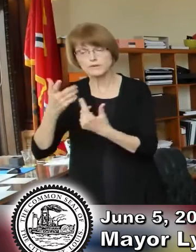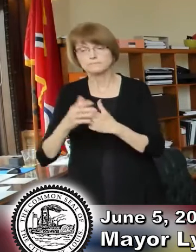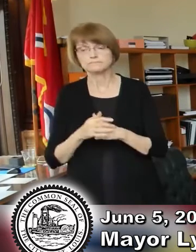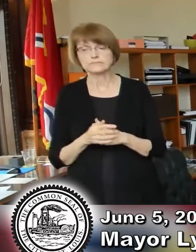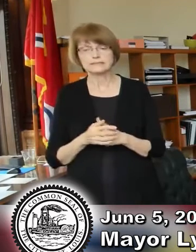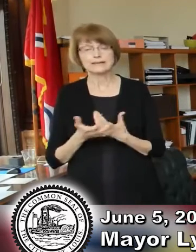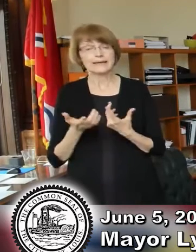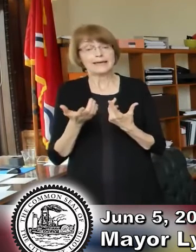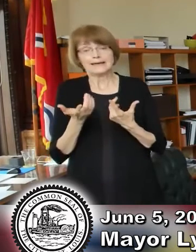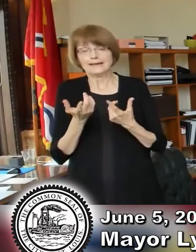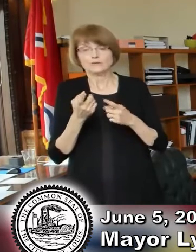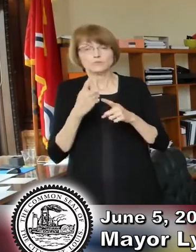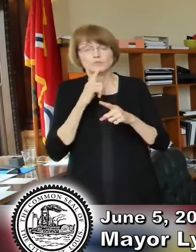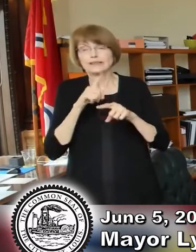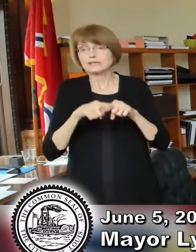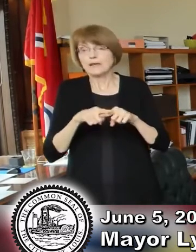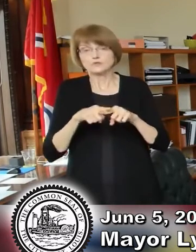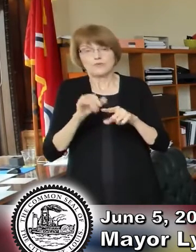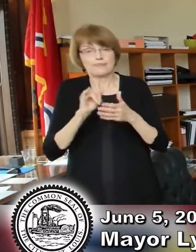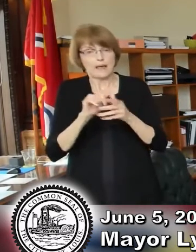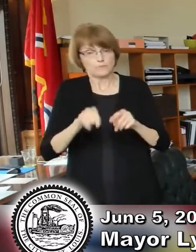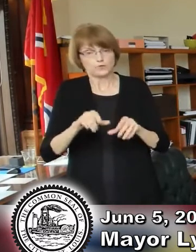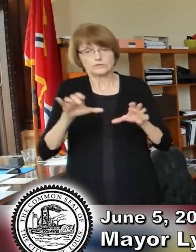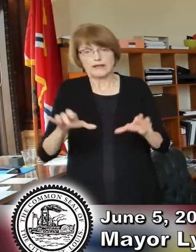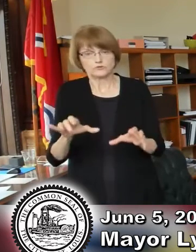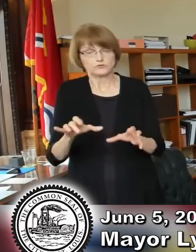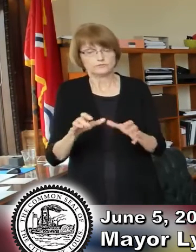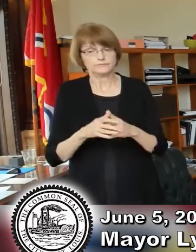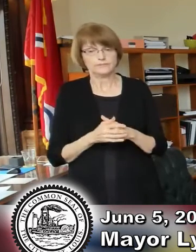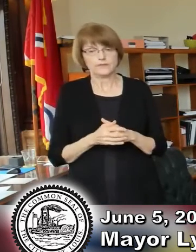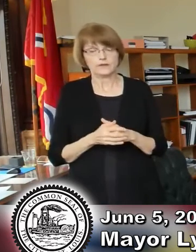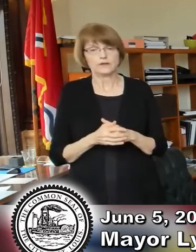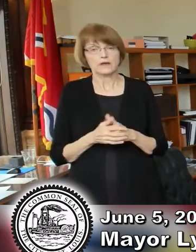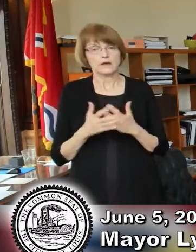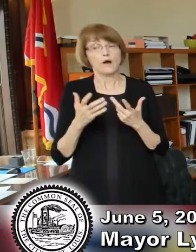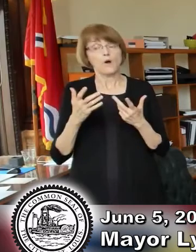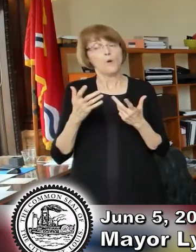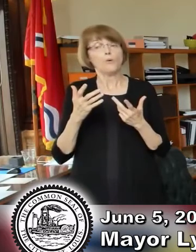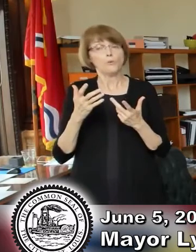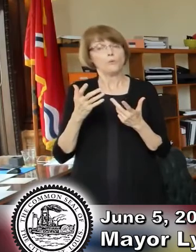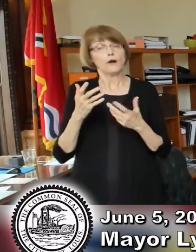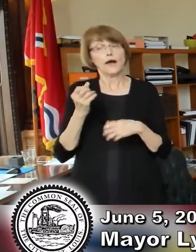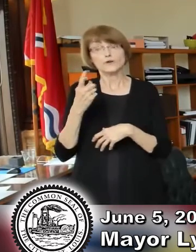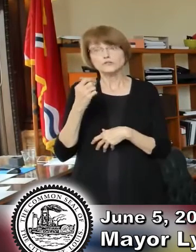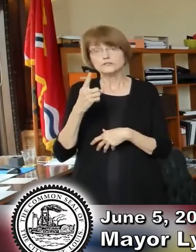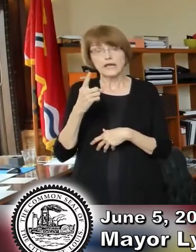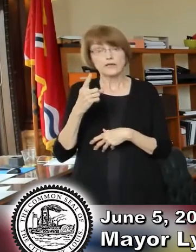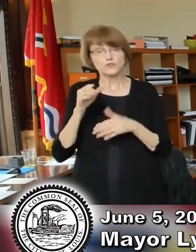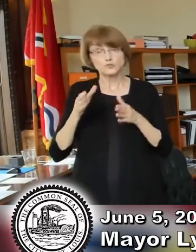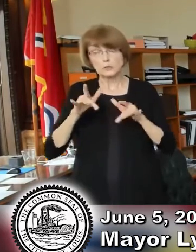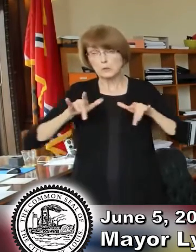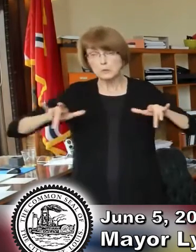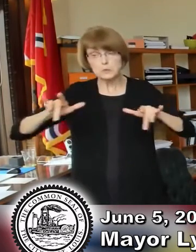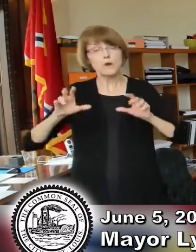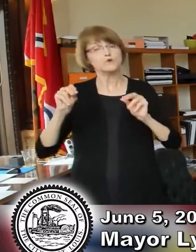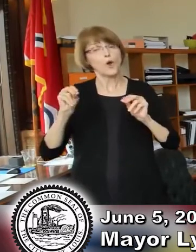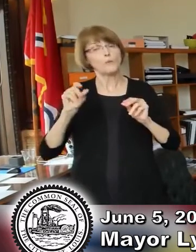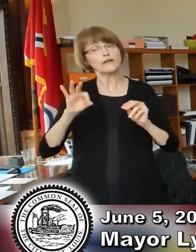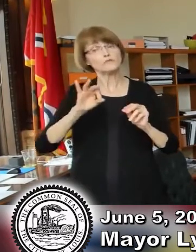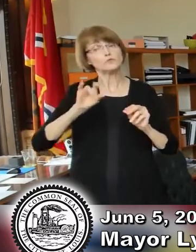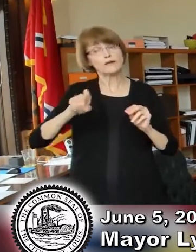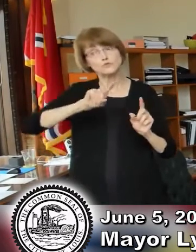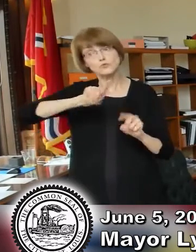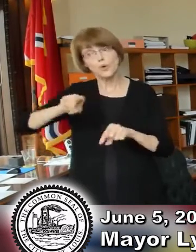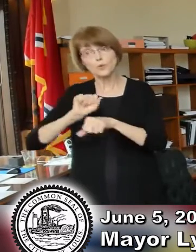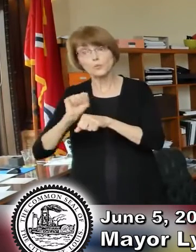the person is involved in. Don't forget that it's not that no one will be on the street after 9 p.m. If you're going to work